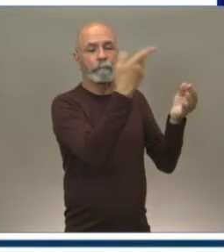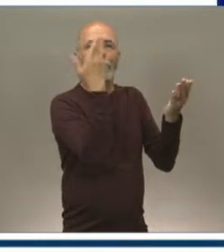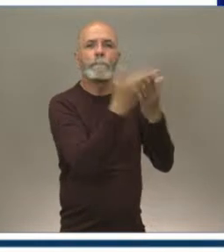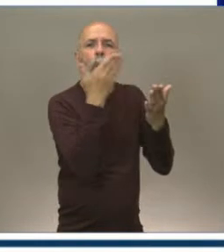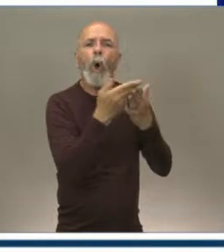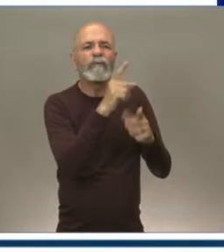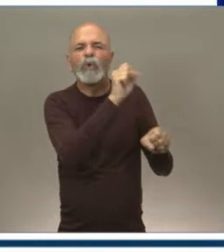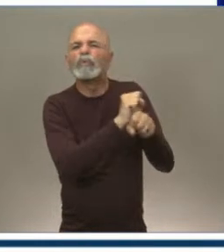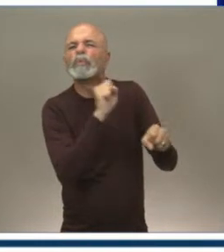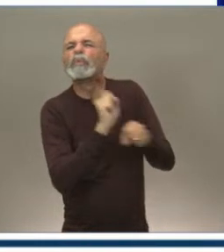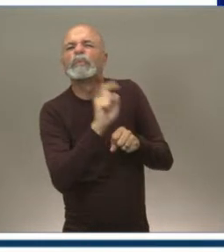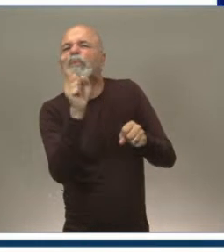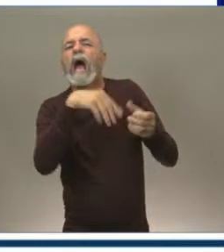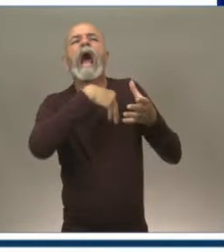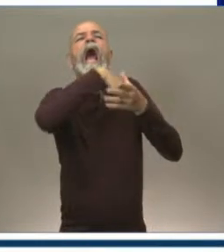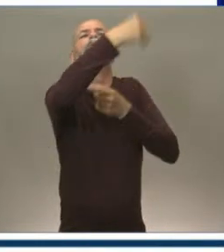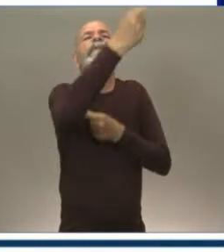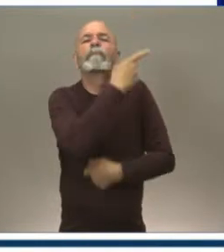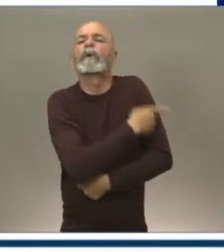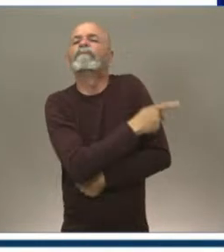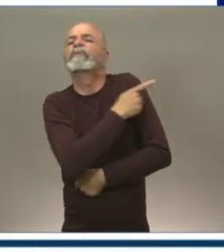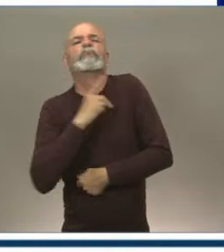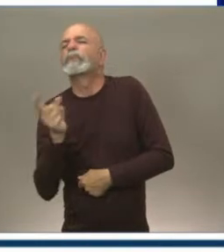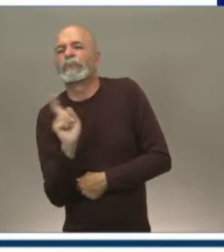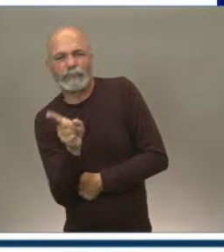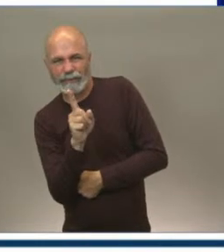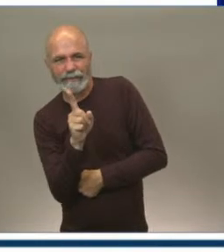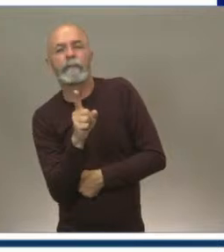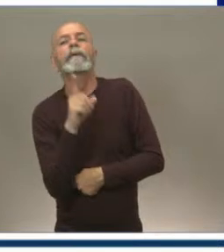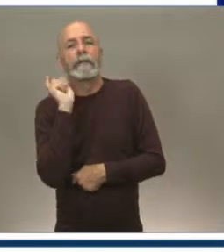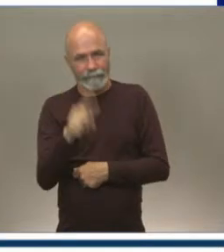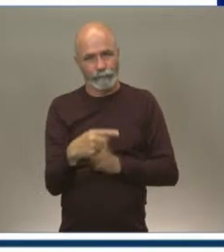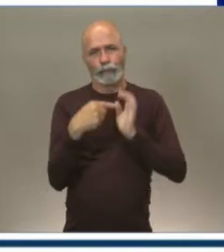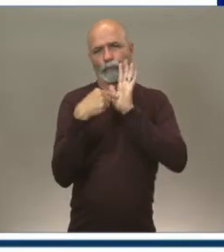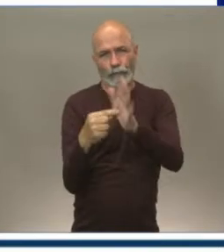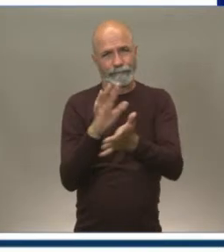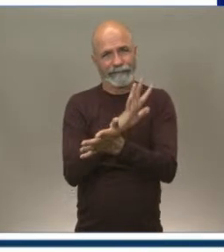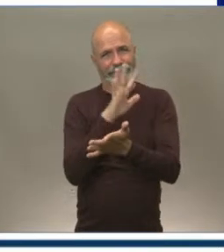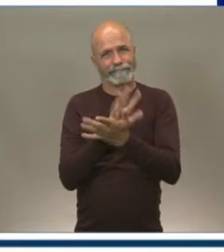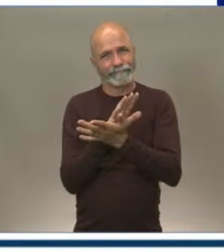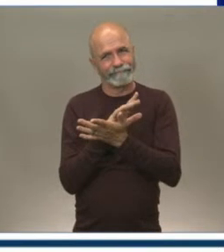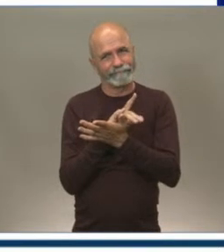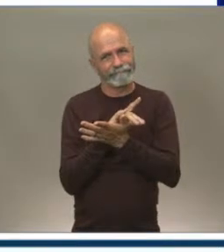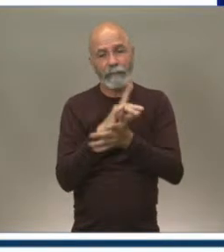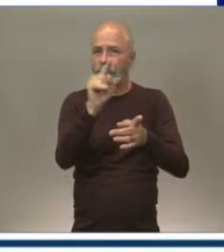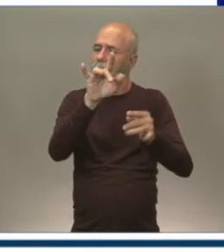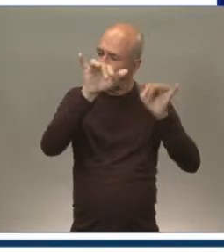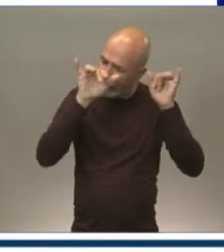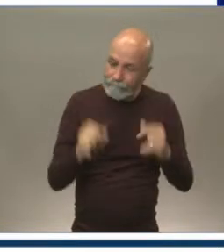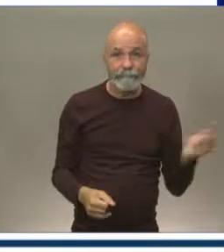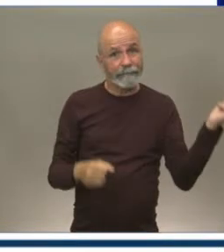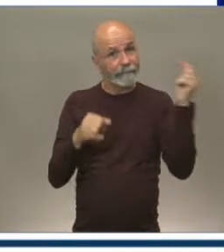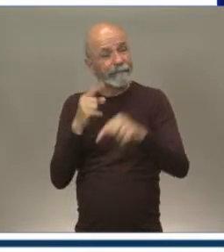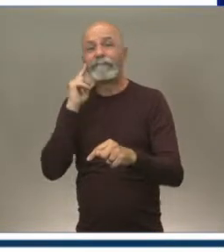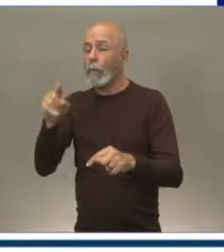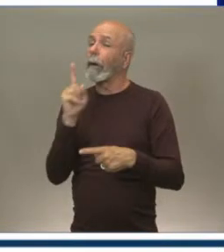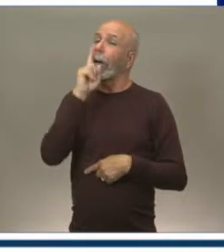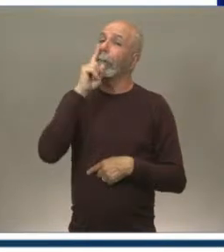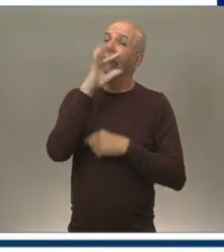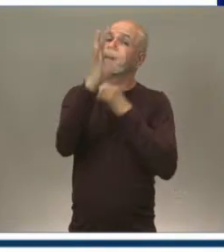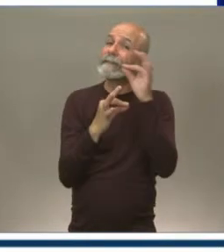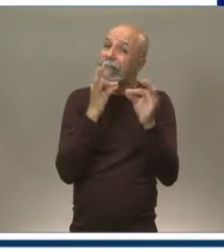province. All the same testing protocols are in place for you in the isolation periods, but we do need to have